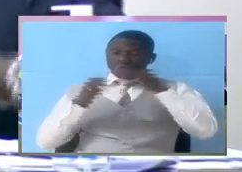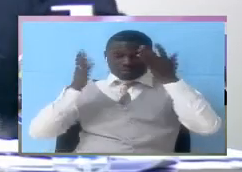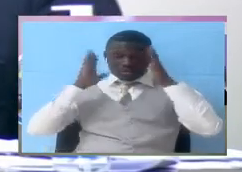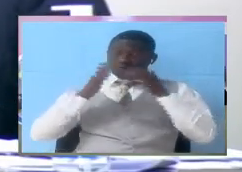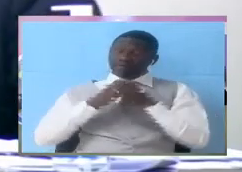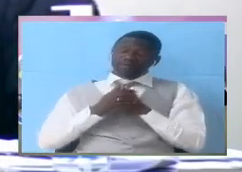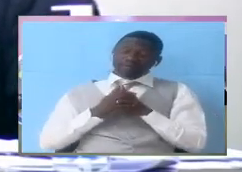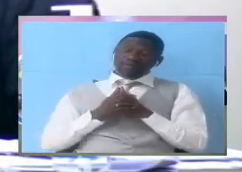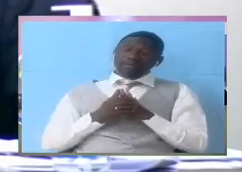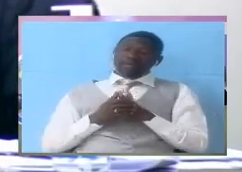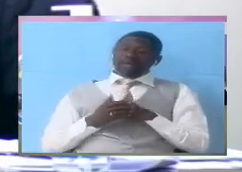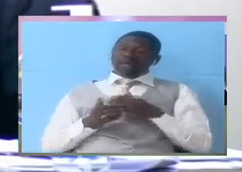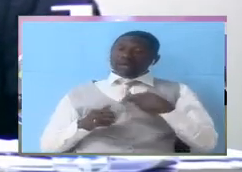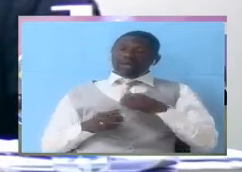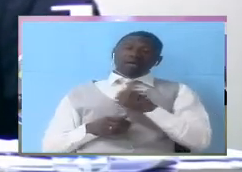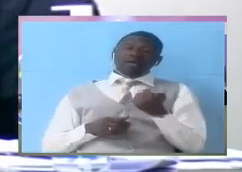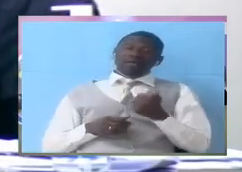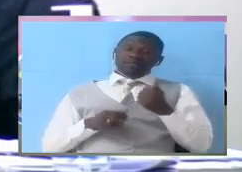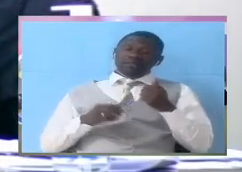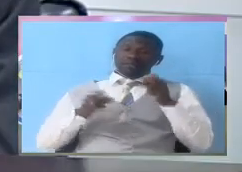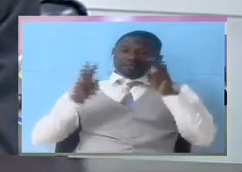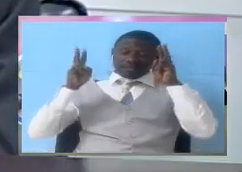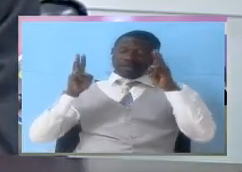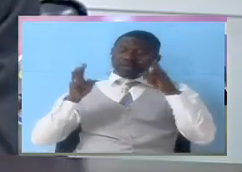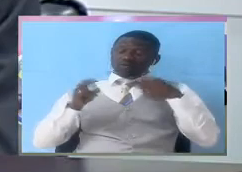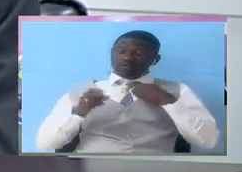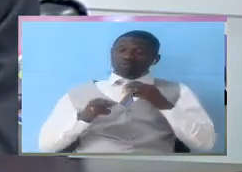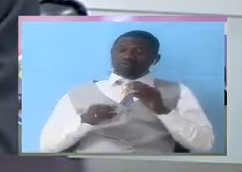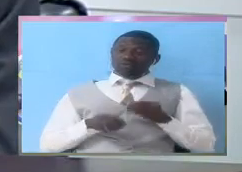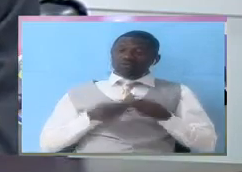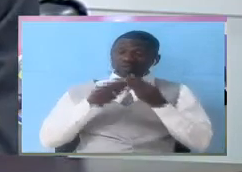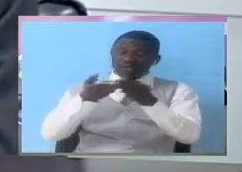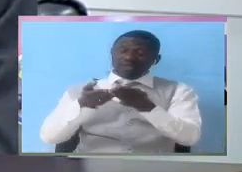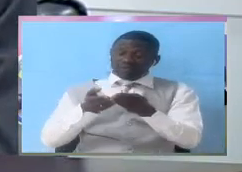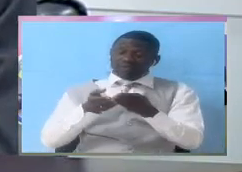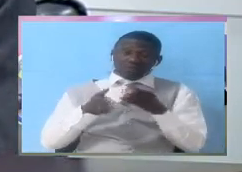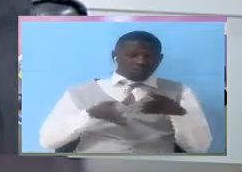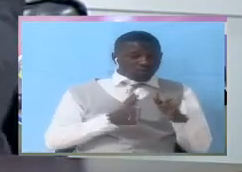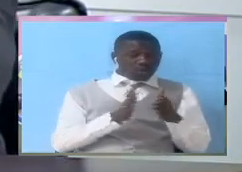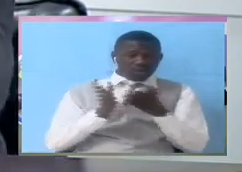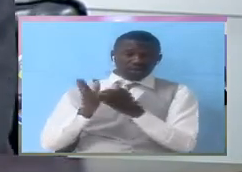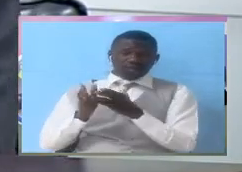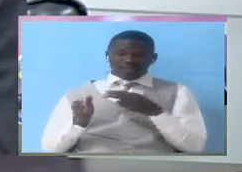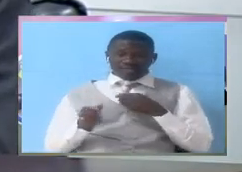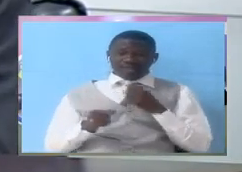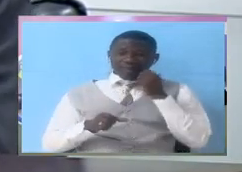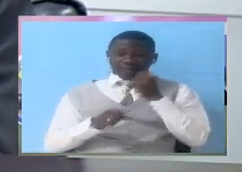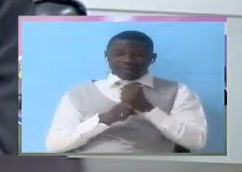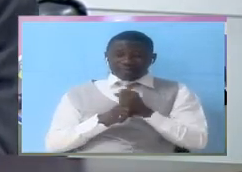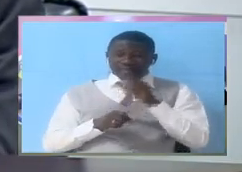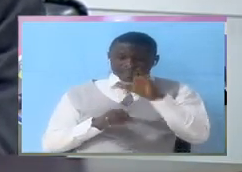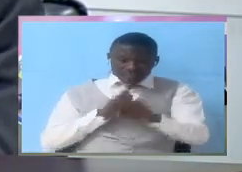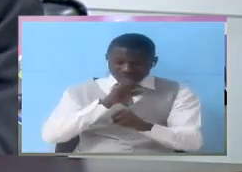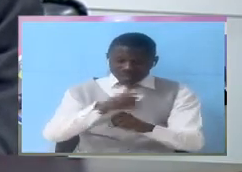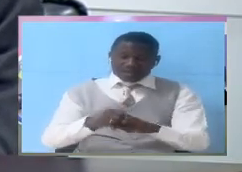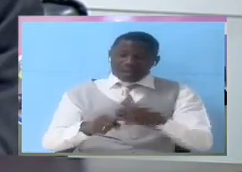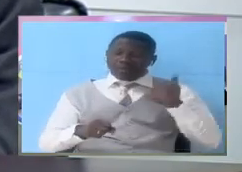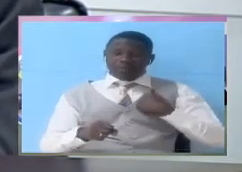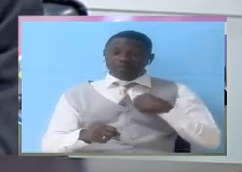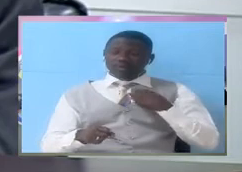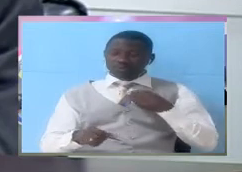secure those incriminatory reports. Dal dina def nak ay teralin yo xamne ci la muna jaar pour jot ci report yoy nga xamne dafa duggal seeni